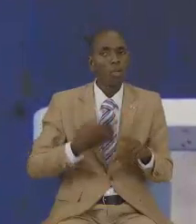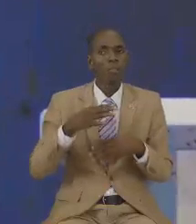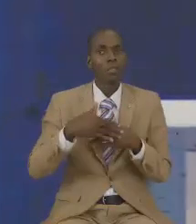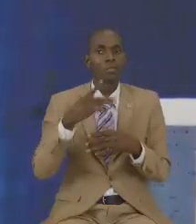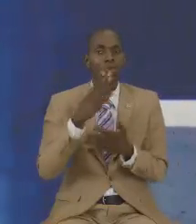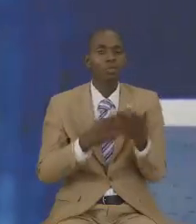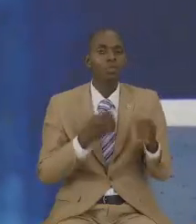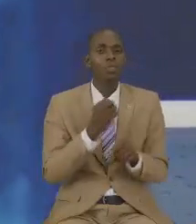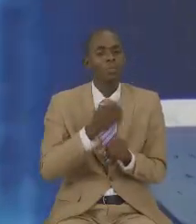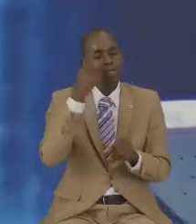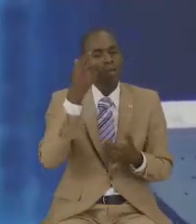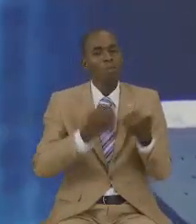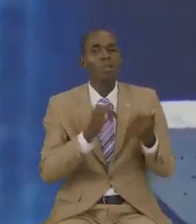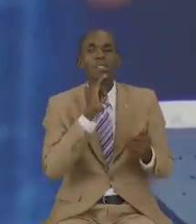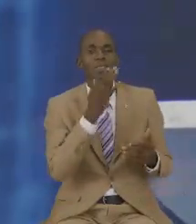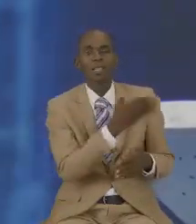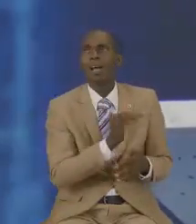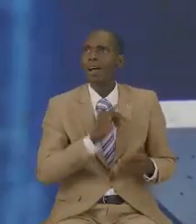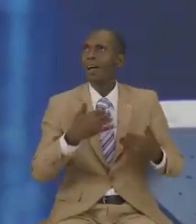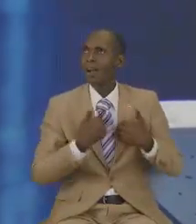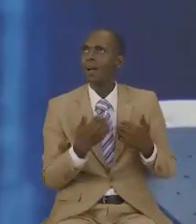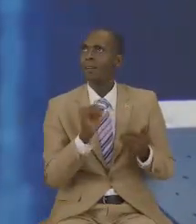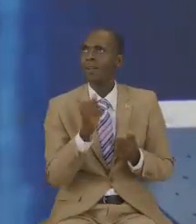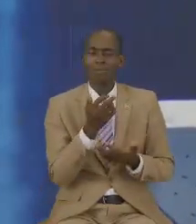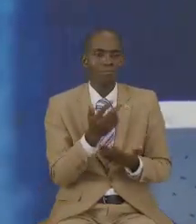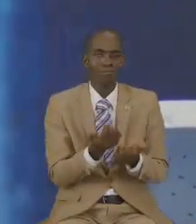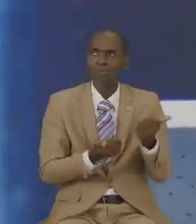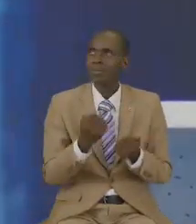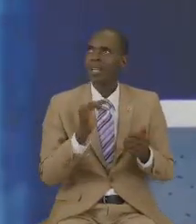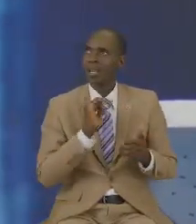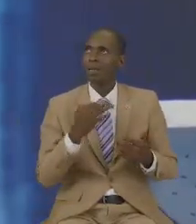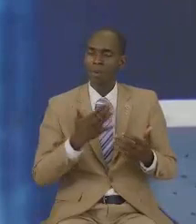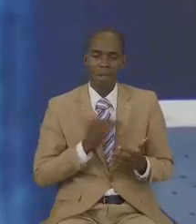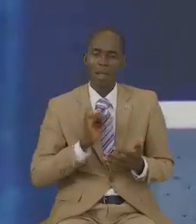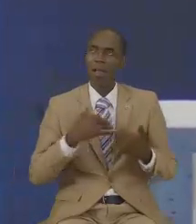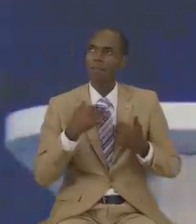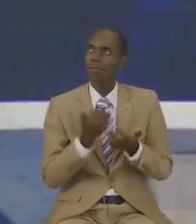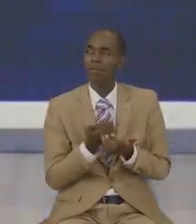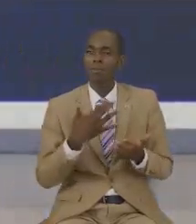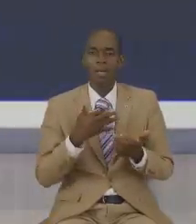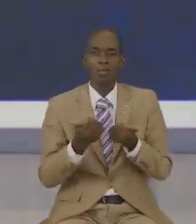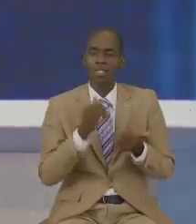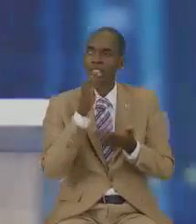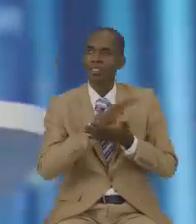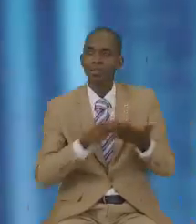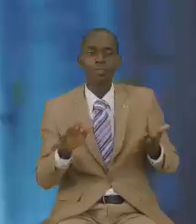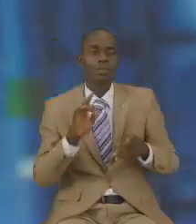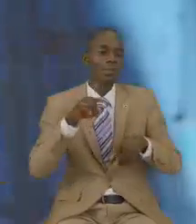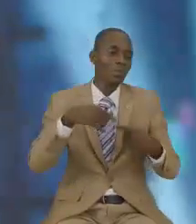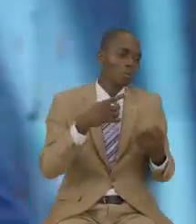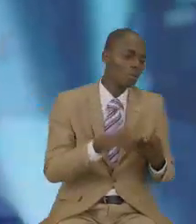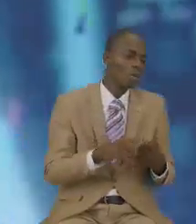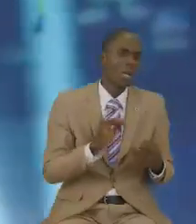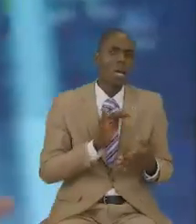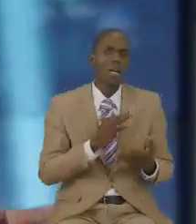the car has been there, I have a car, that's my car, and the car is good. After some years, he goes in there, wants to